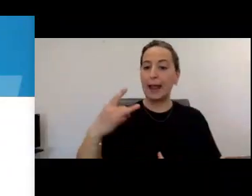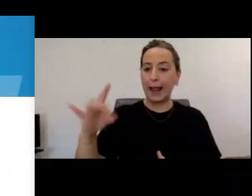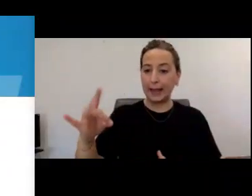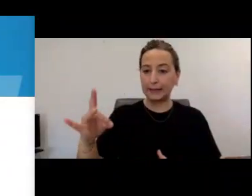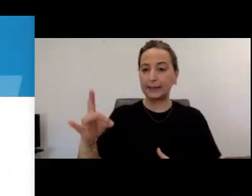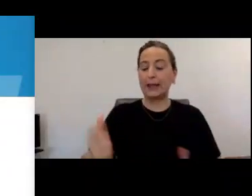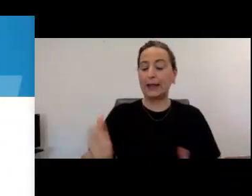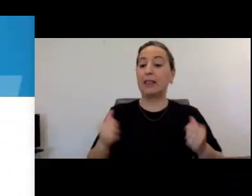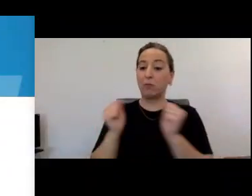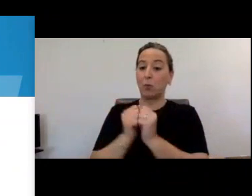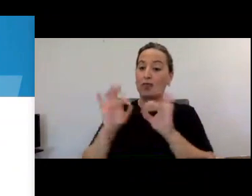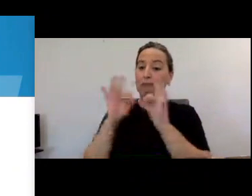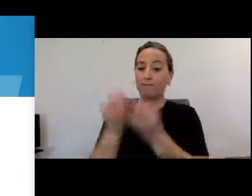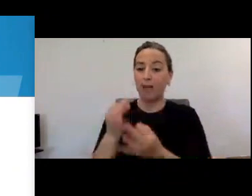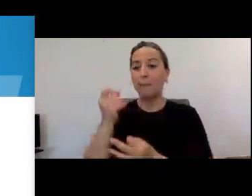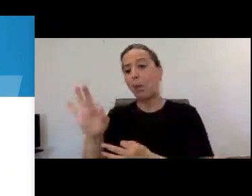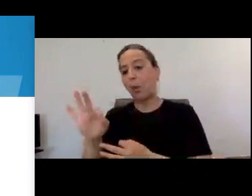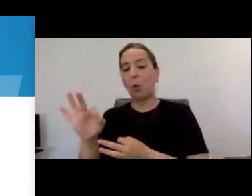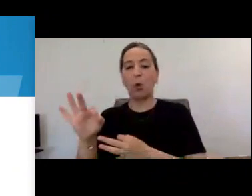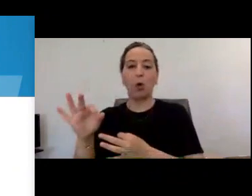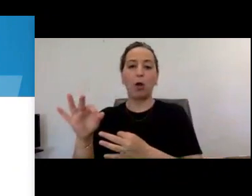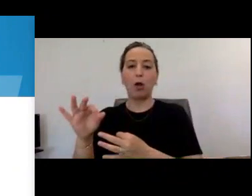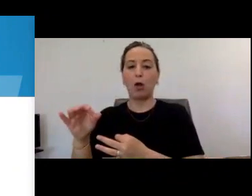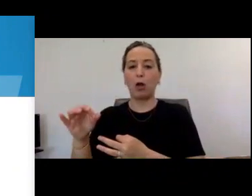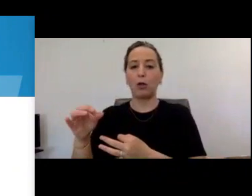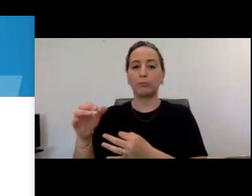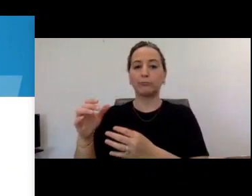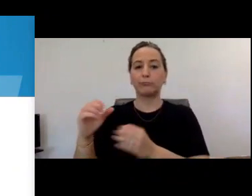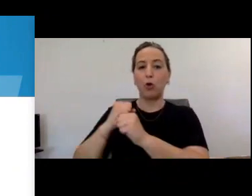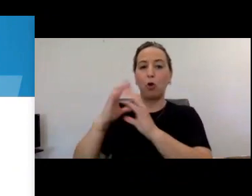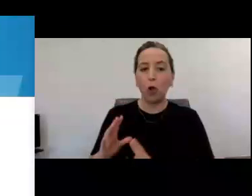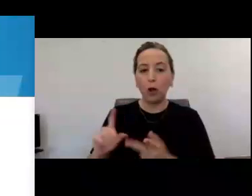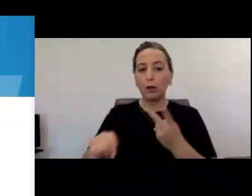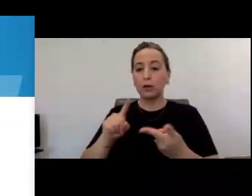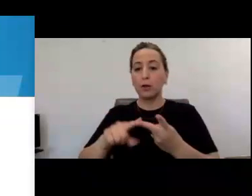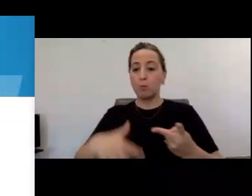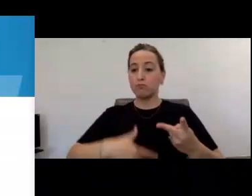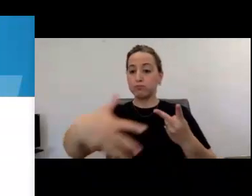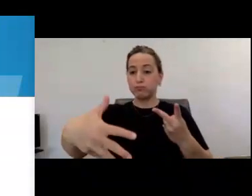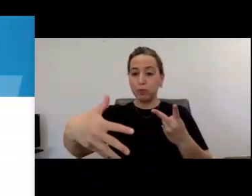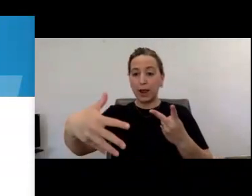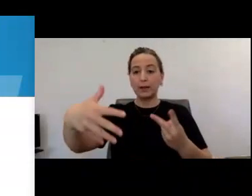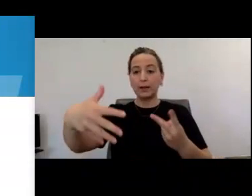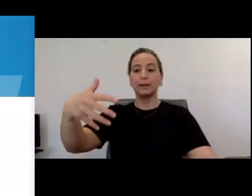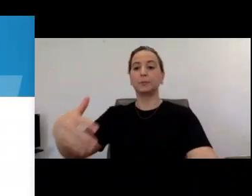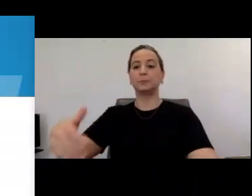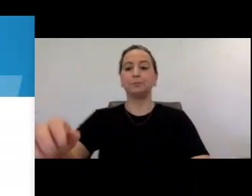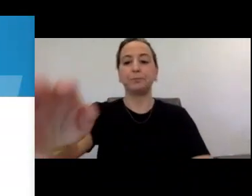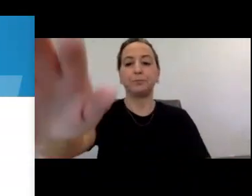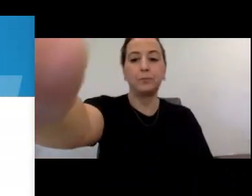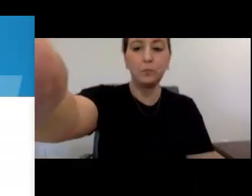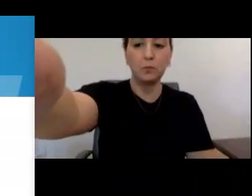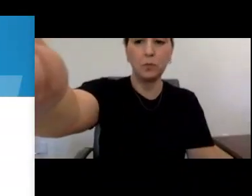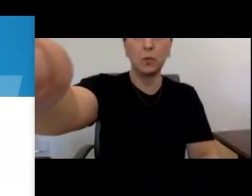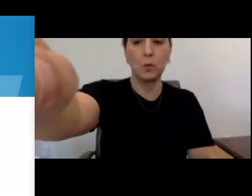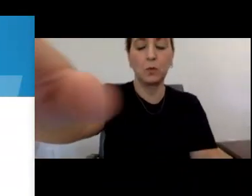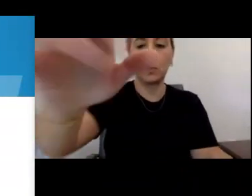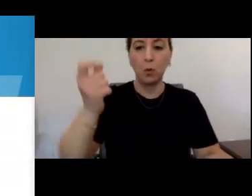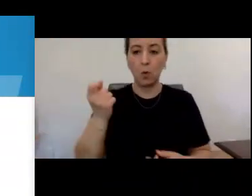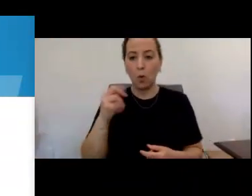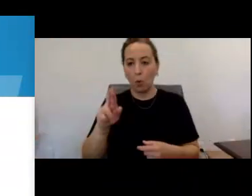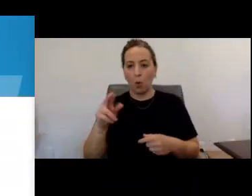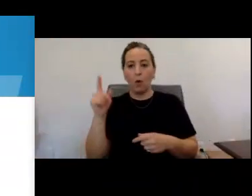custodians. It includes people who are pregnant, as well as people who are securing custody of children under the age of 18, including foster